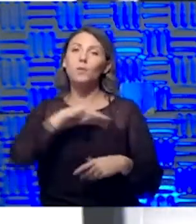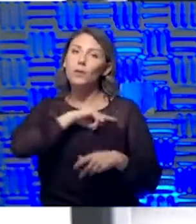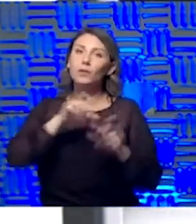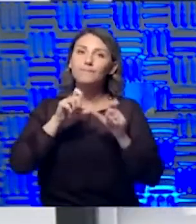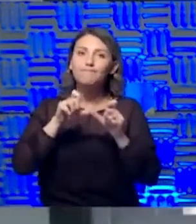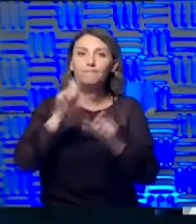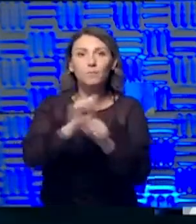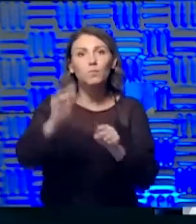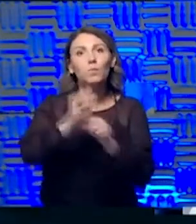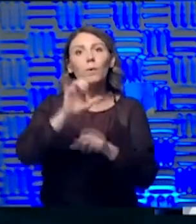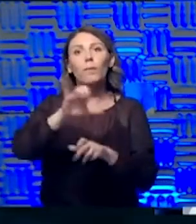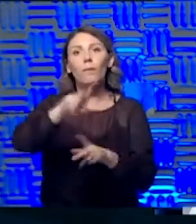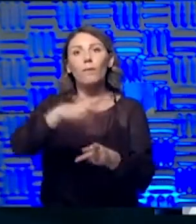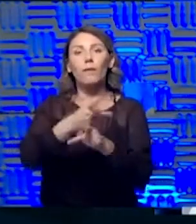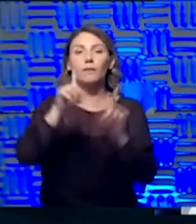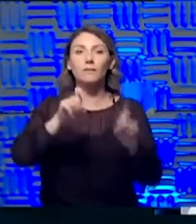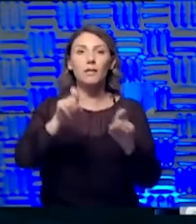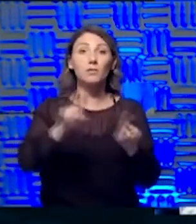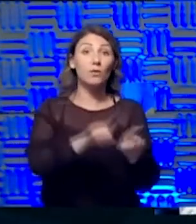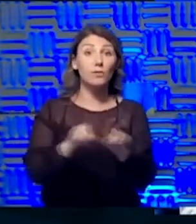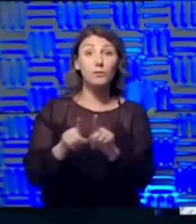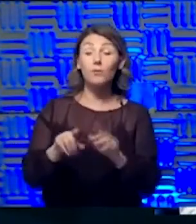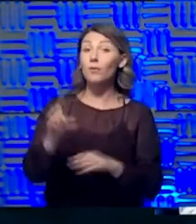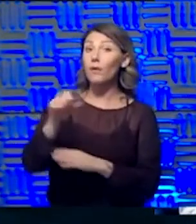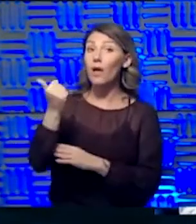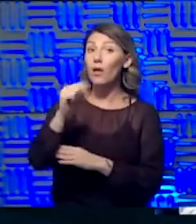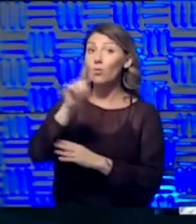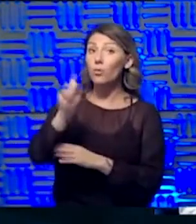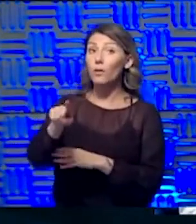well. Yeah. Other questions?